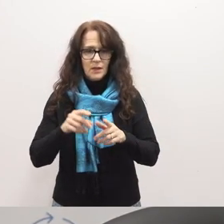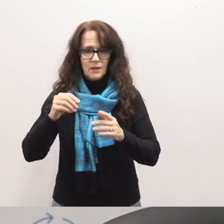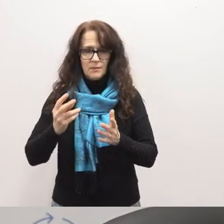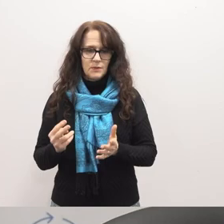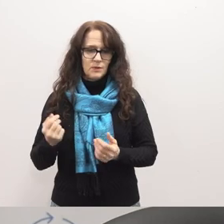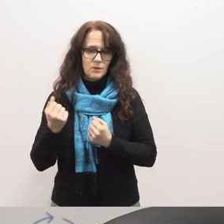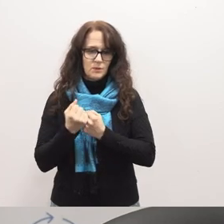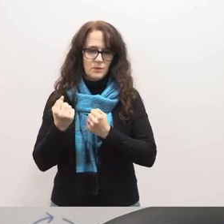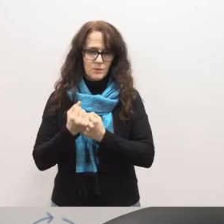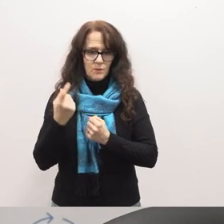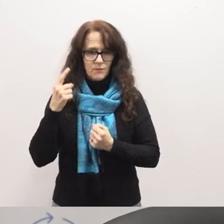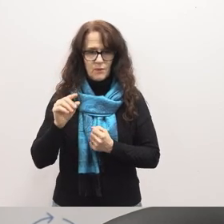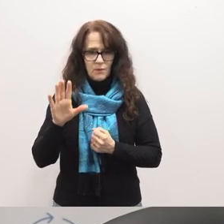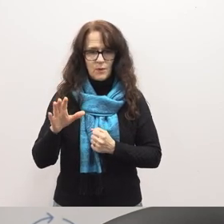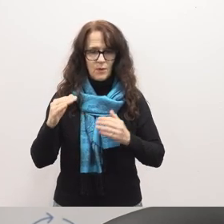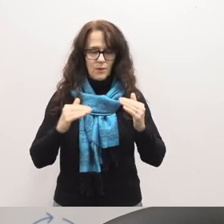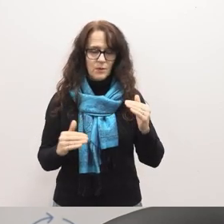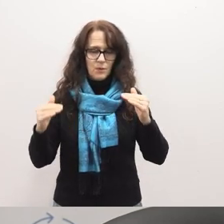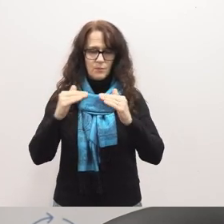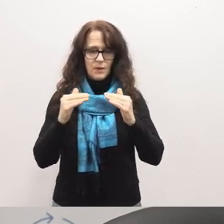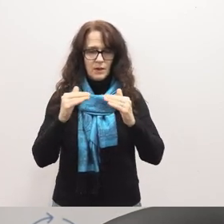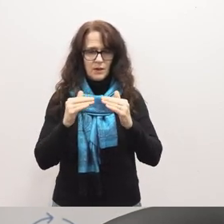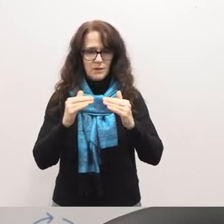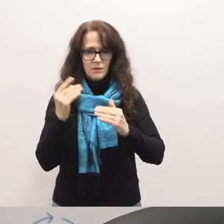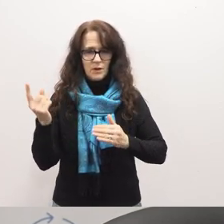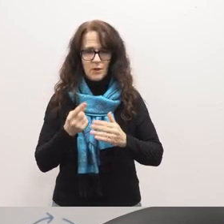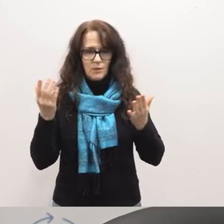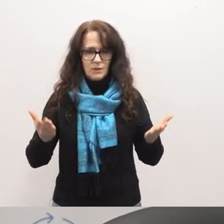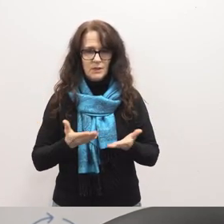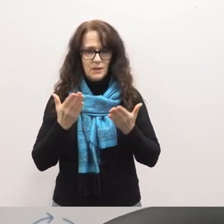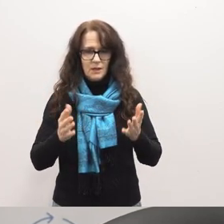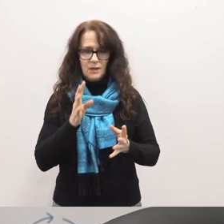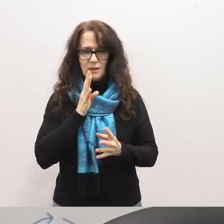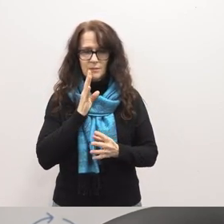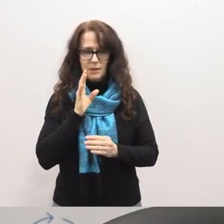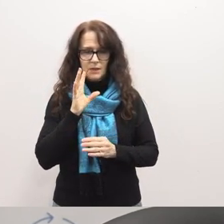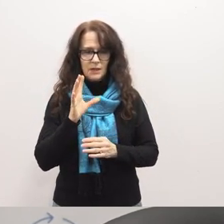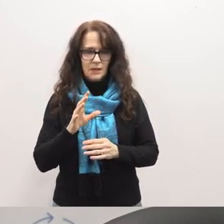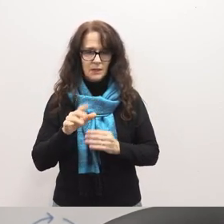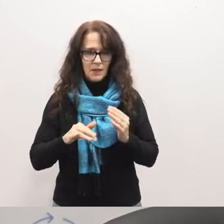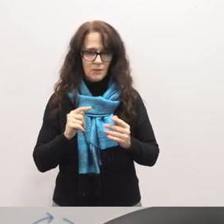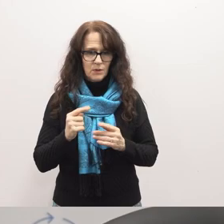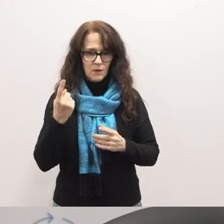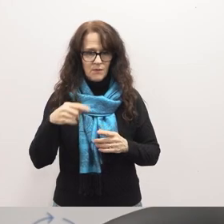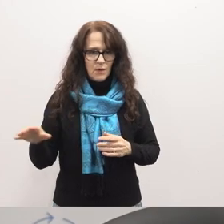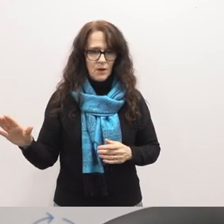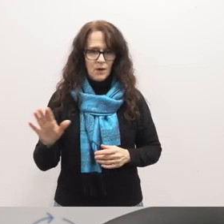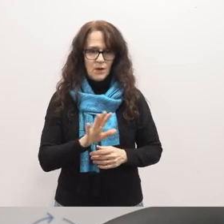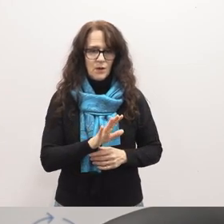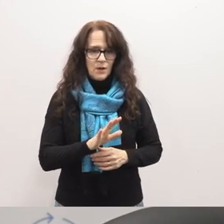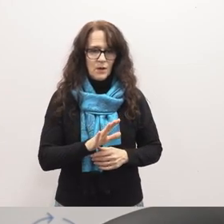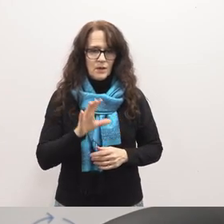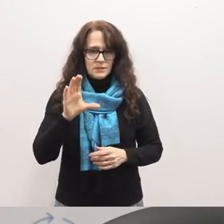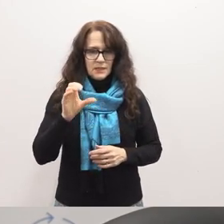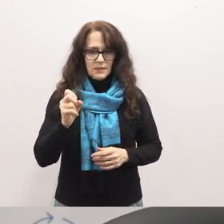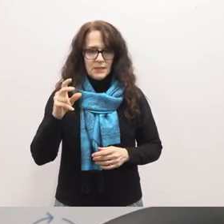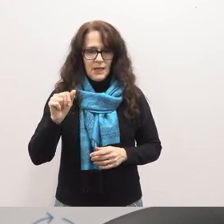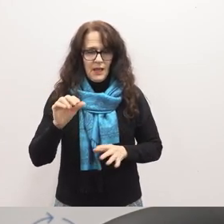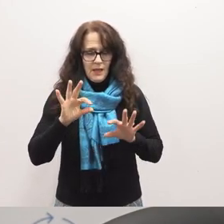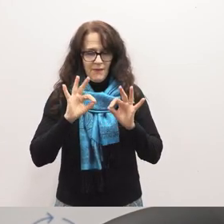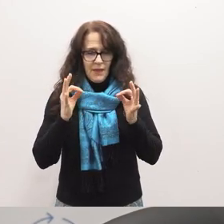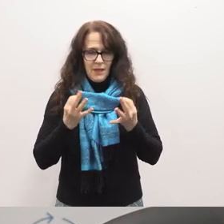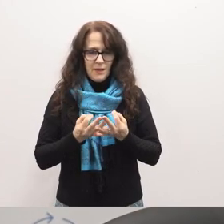stand up for your peers. You're always here speaking out for your CSEA